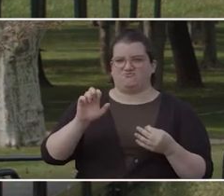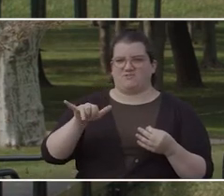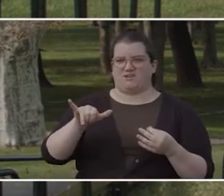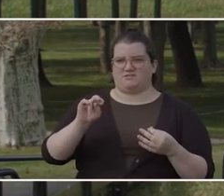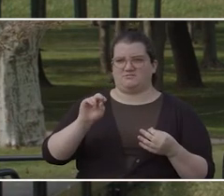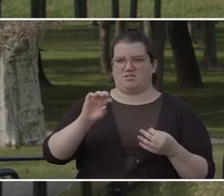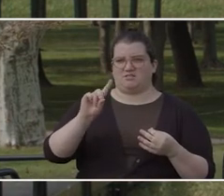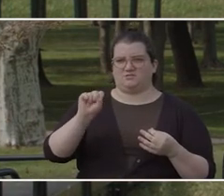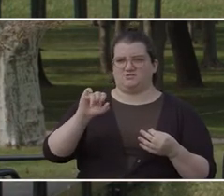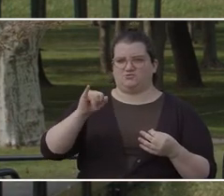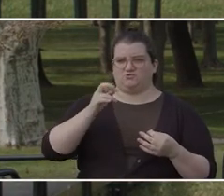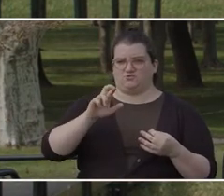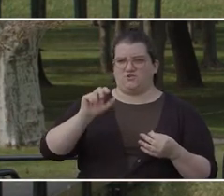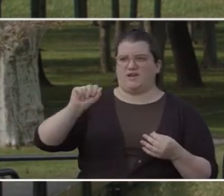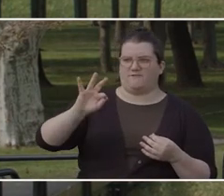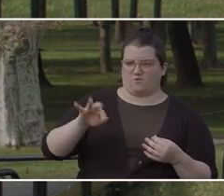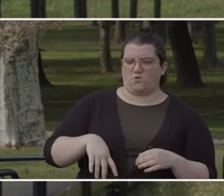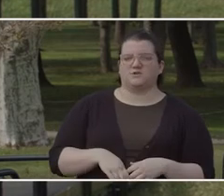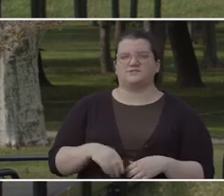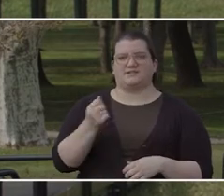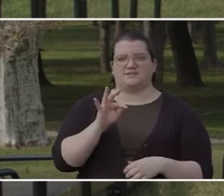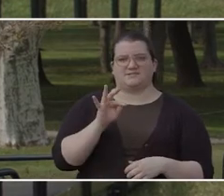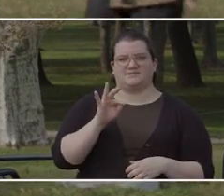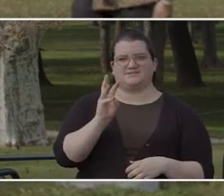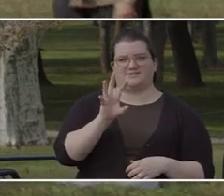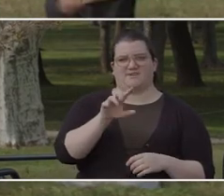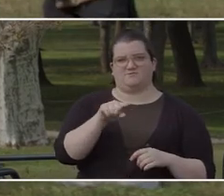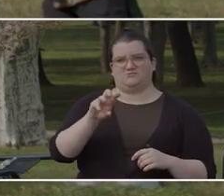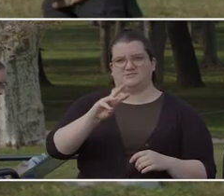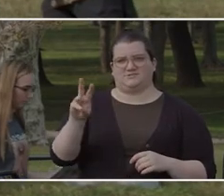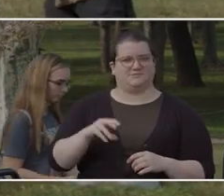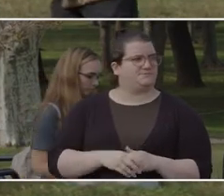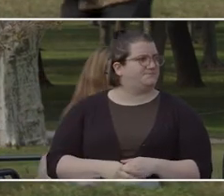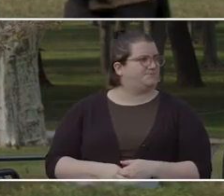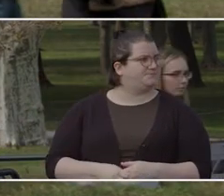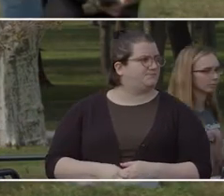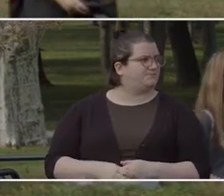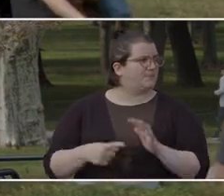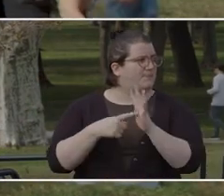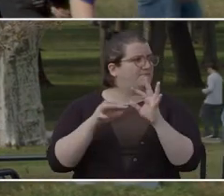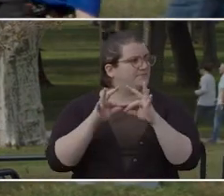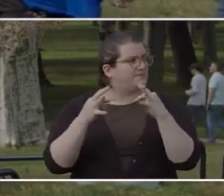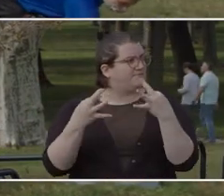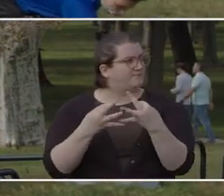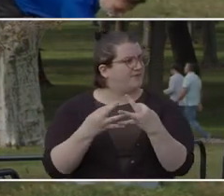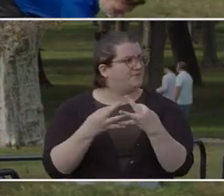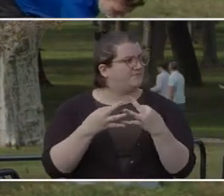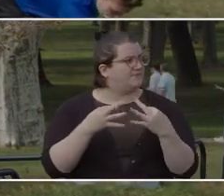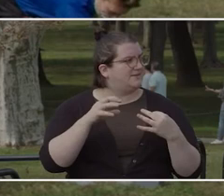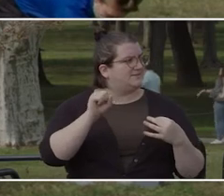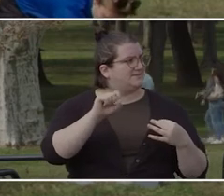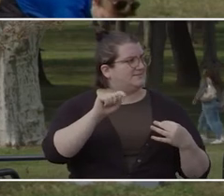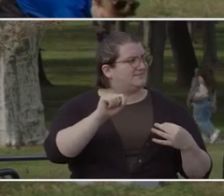Force, 1965 to 1966. On behalf of the family of Staff